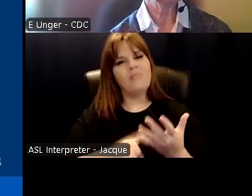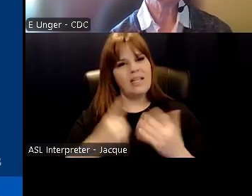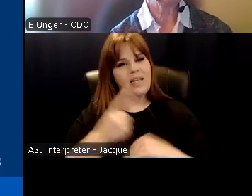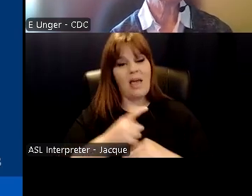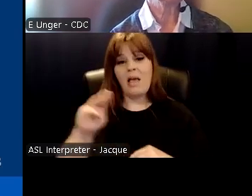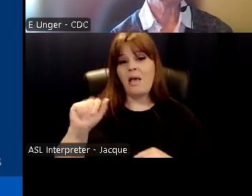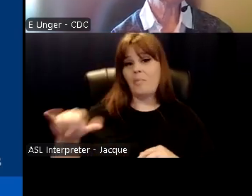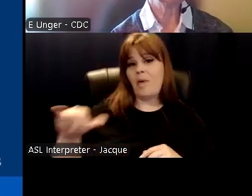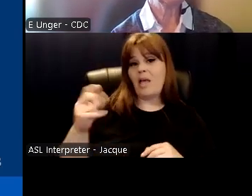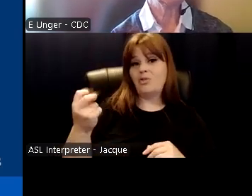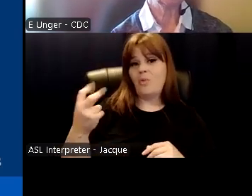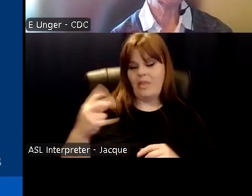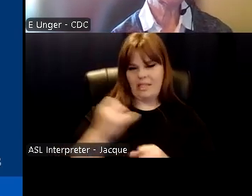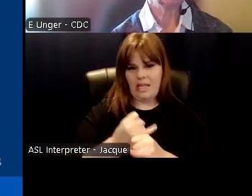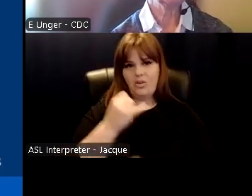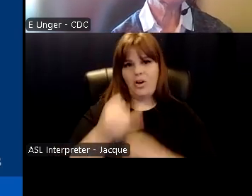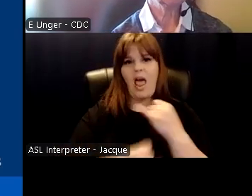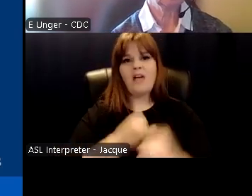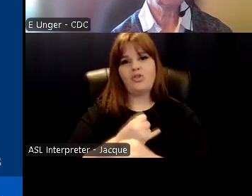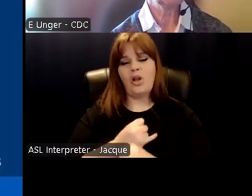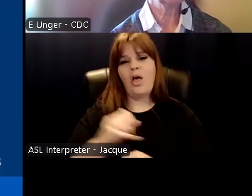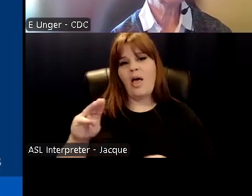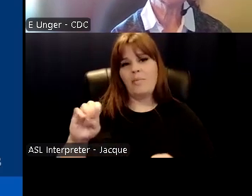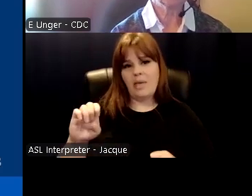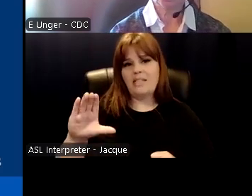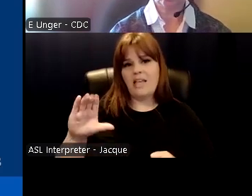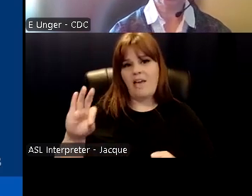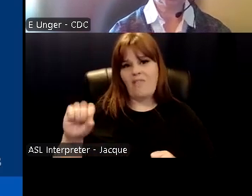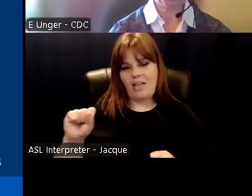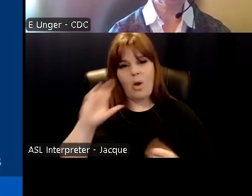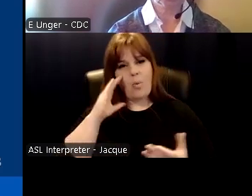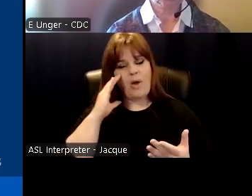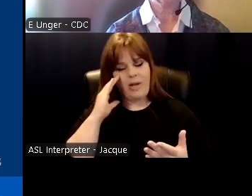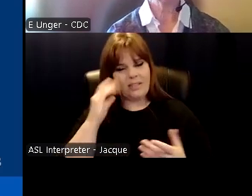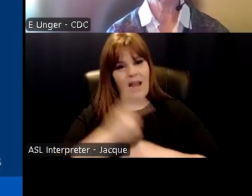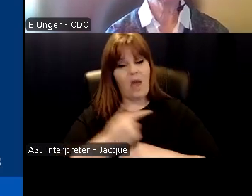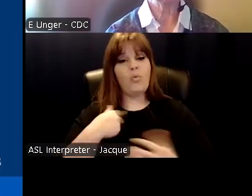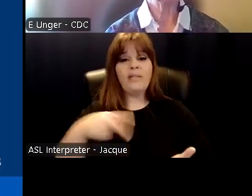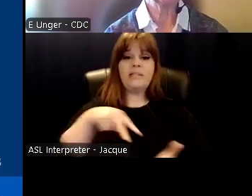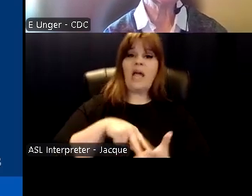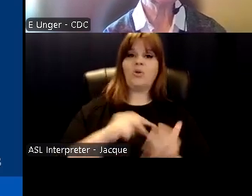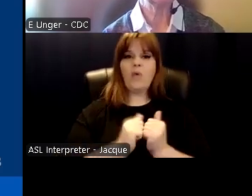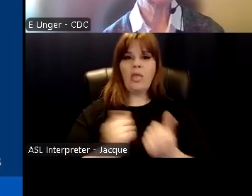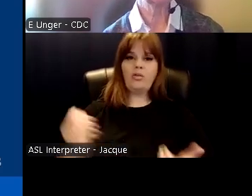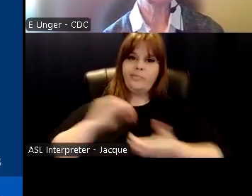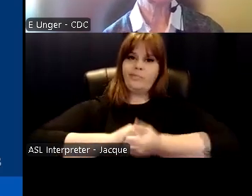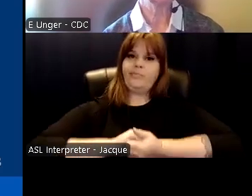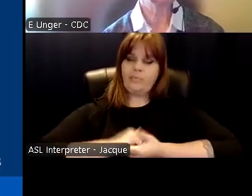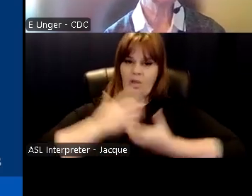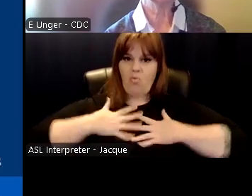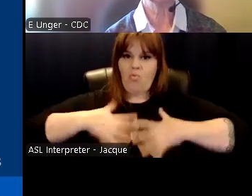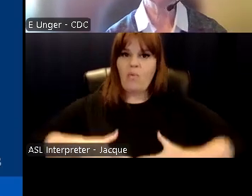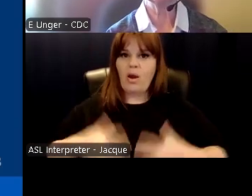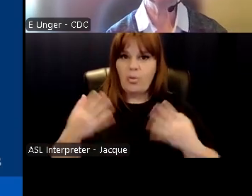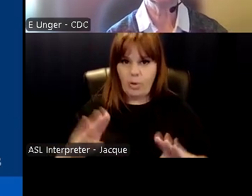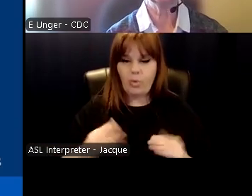is International MECFS Awareness Day. We stand together and wear blue to support people with MECFS, their